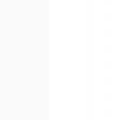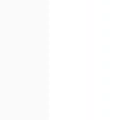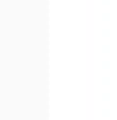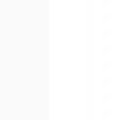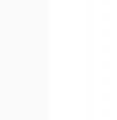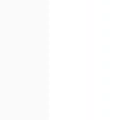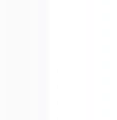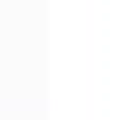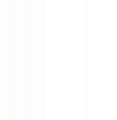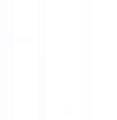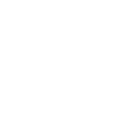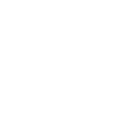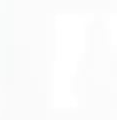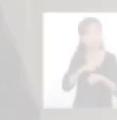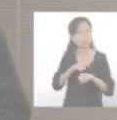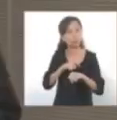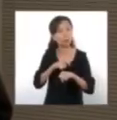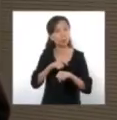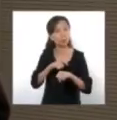20/text-equiv.html.